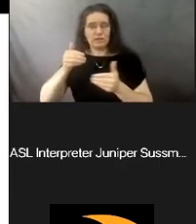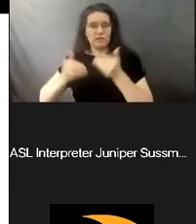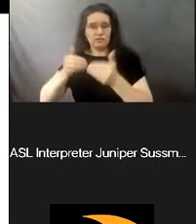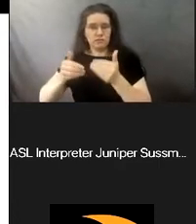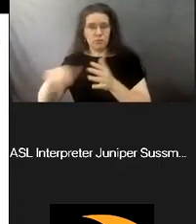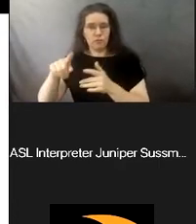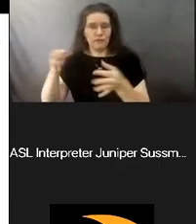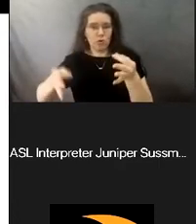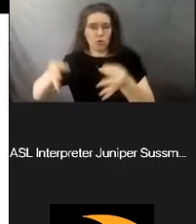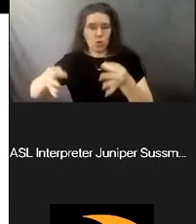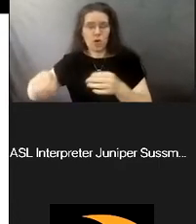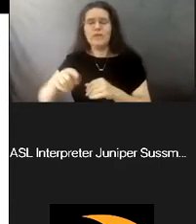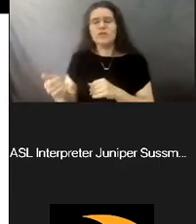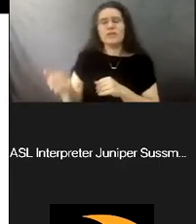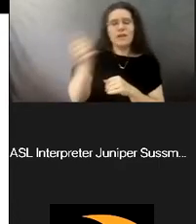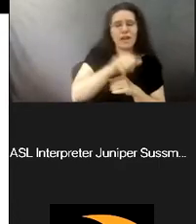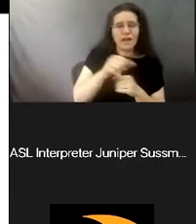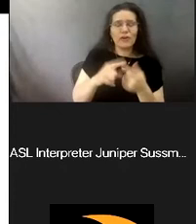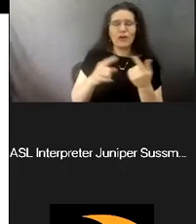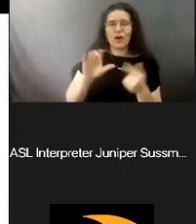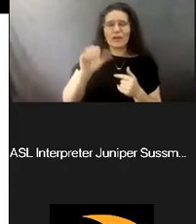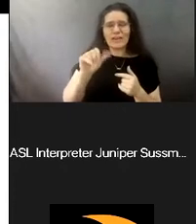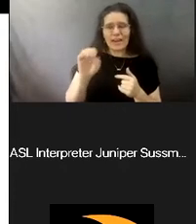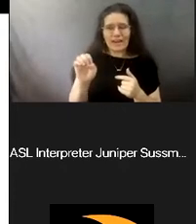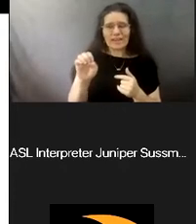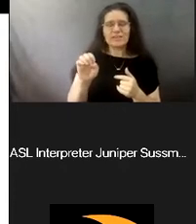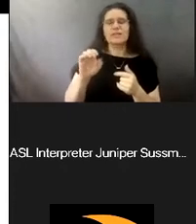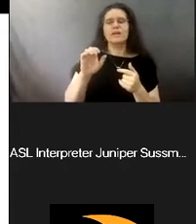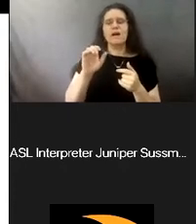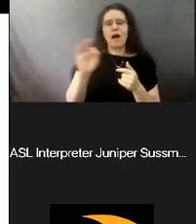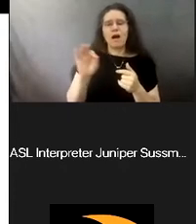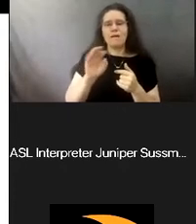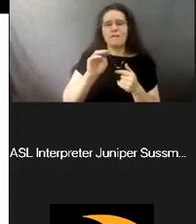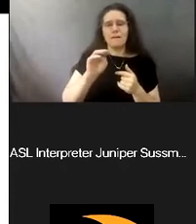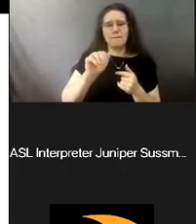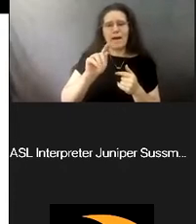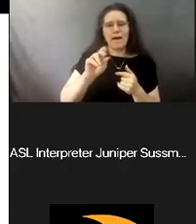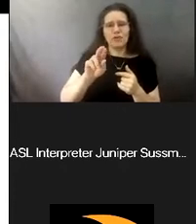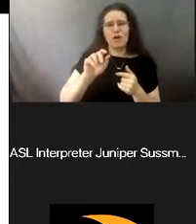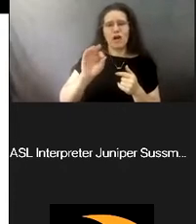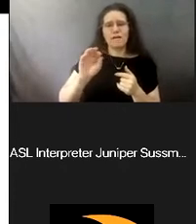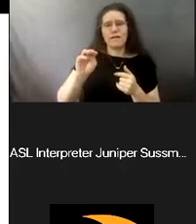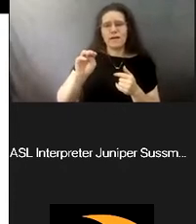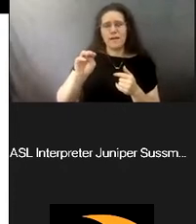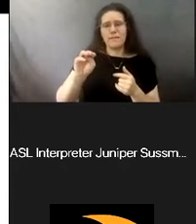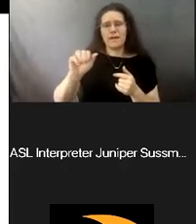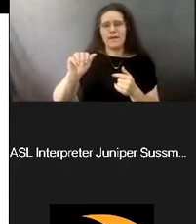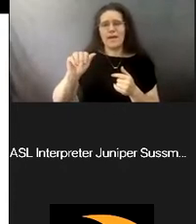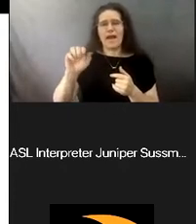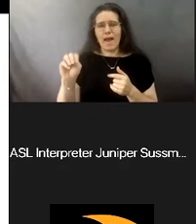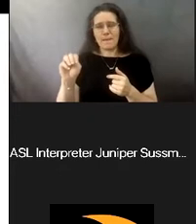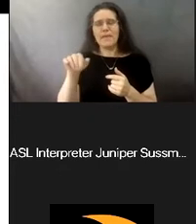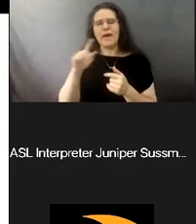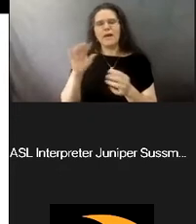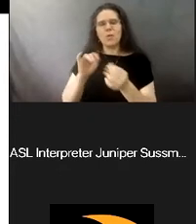a case called Matter of MAM, which deals a lot of times with incompetency or mental health, but it